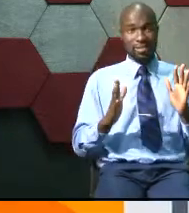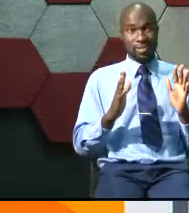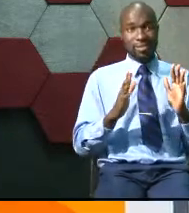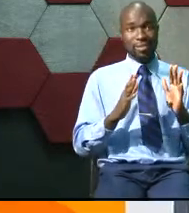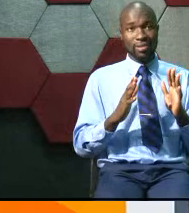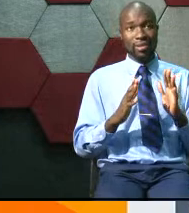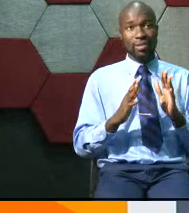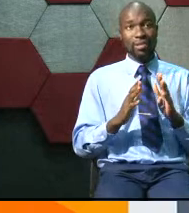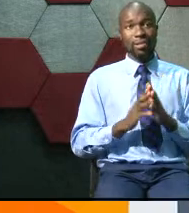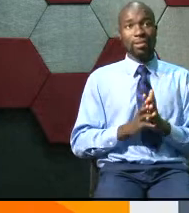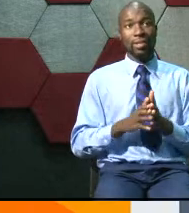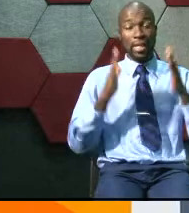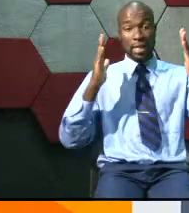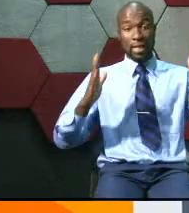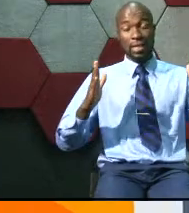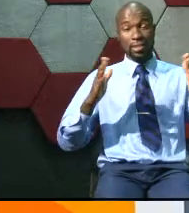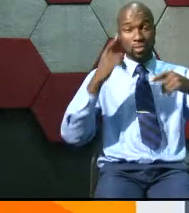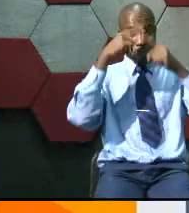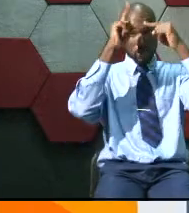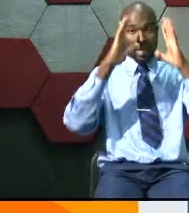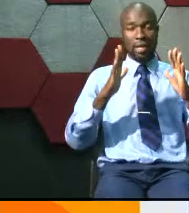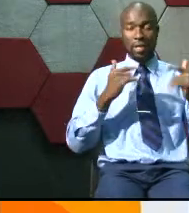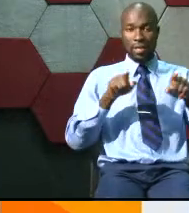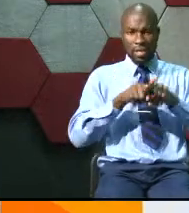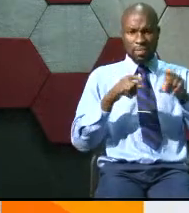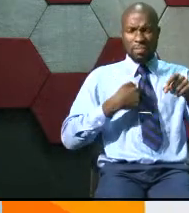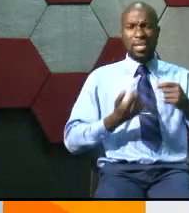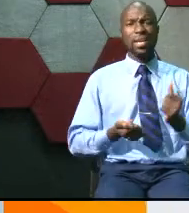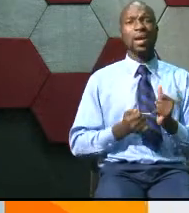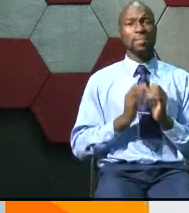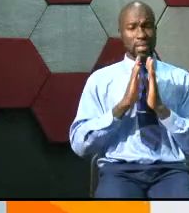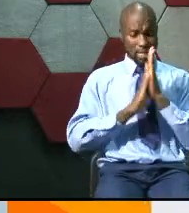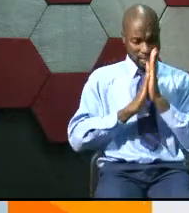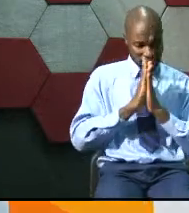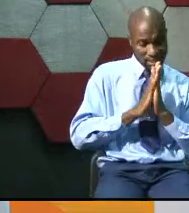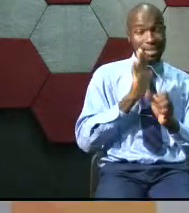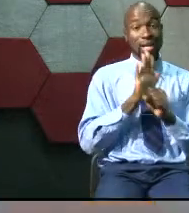the overall runners-up. So I'm also excited, can't wait to see who gets to win.